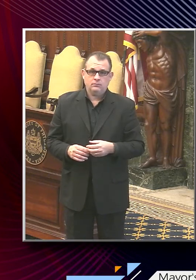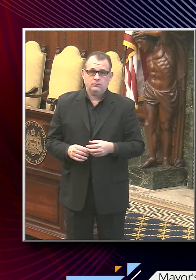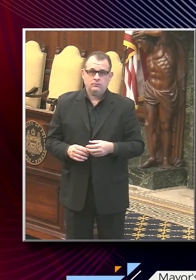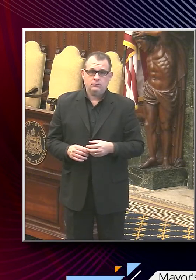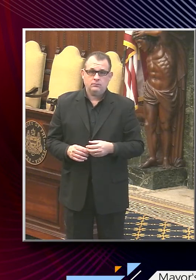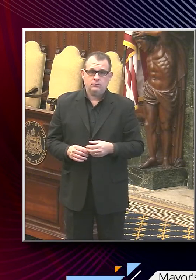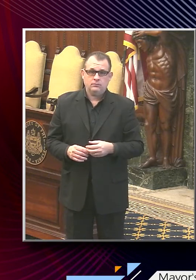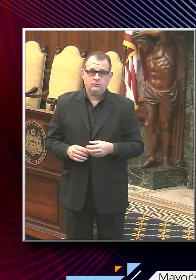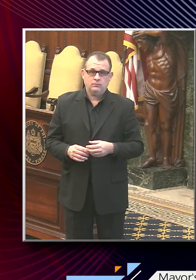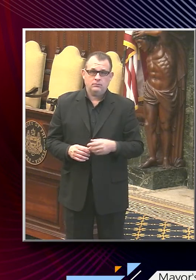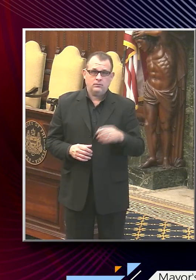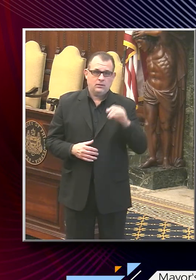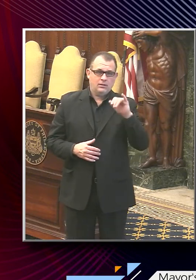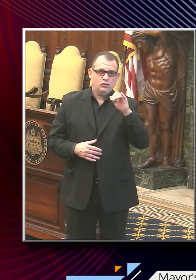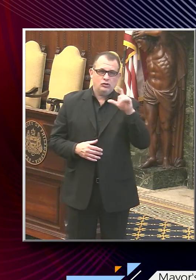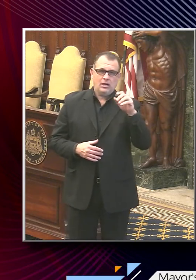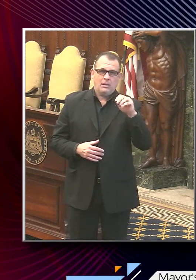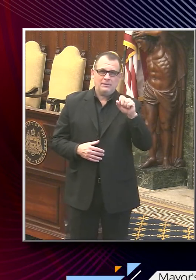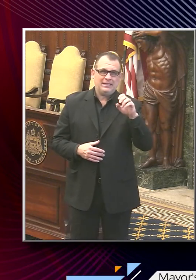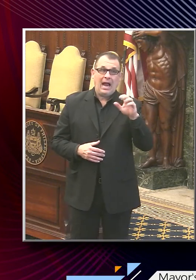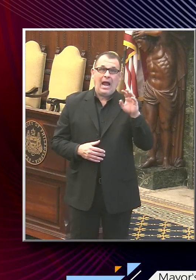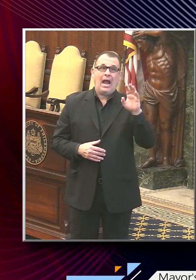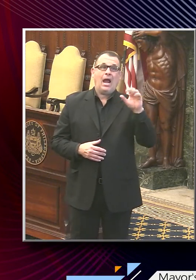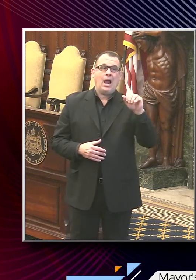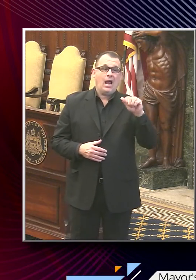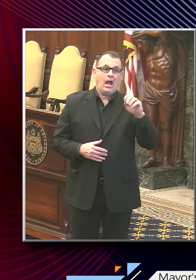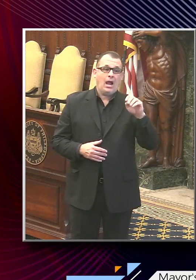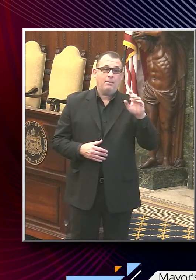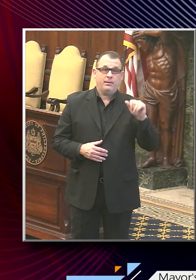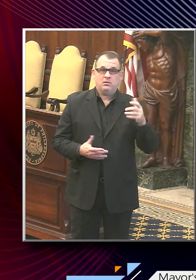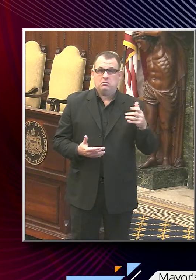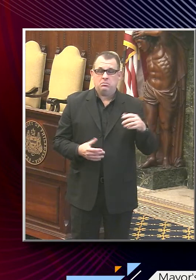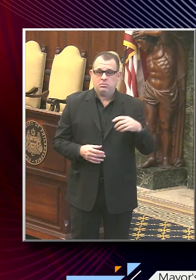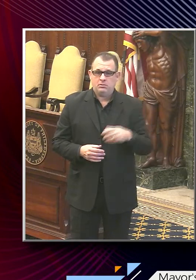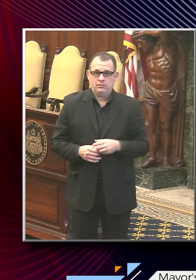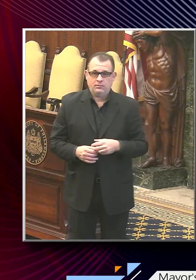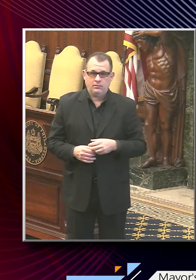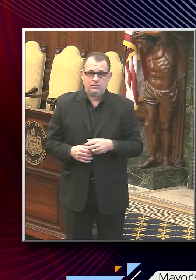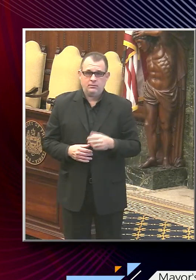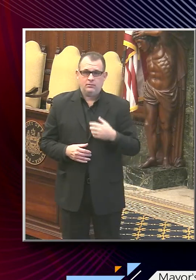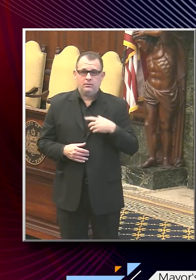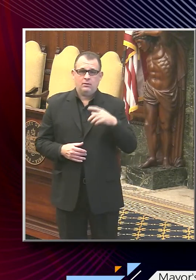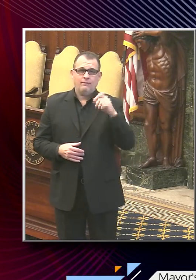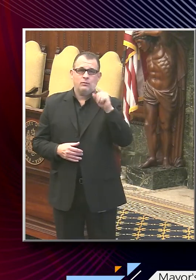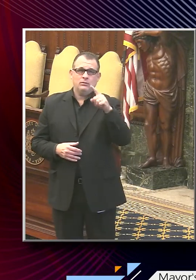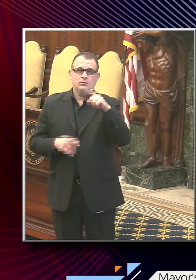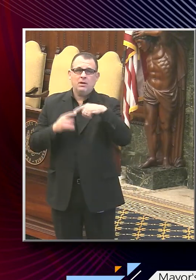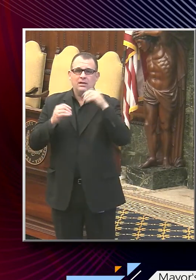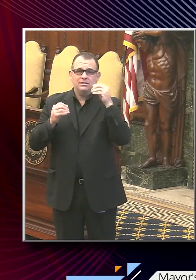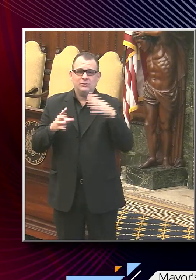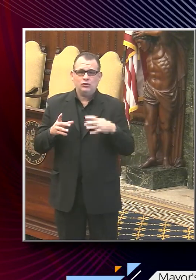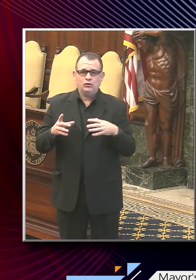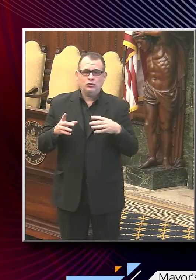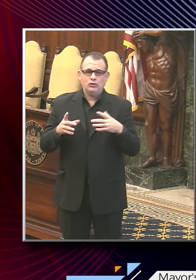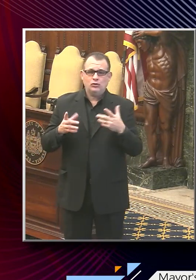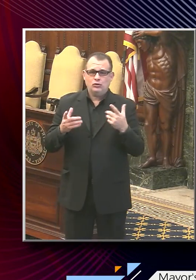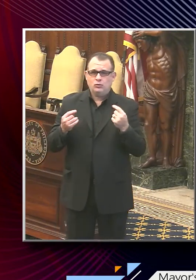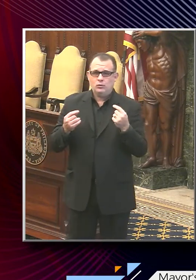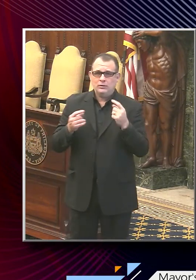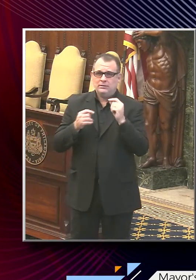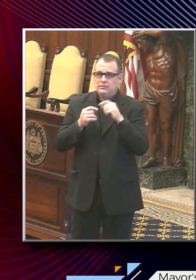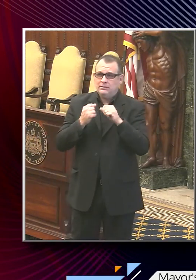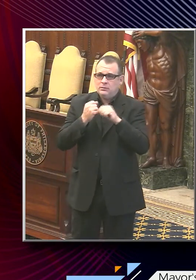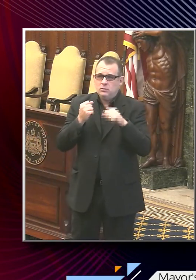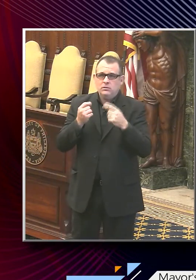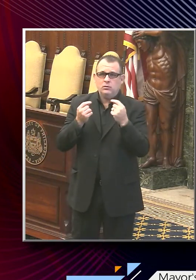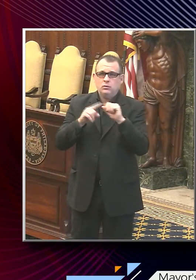Good afternoon. Thanks. I had a question about teachers, but I guess you answered that you don't know yet exactly when,